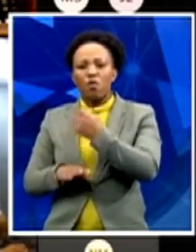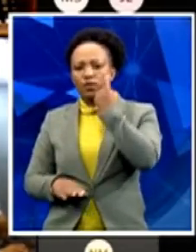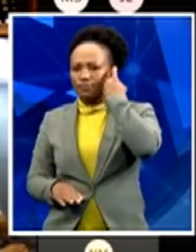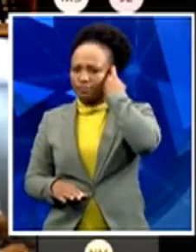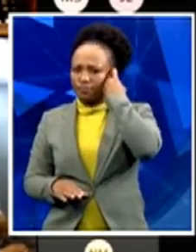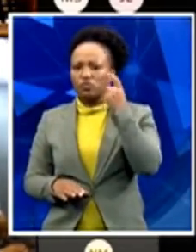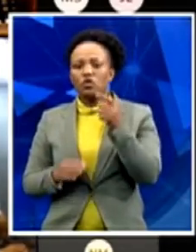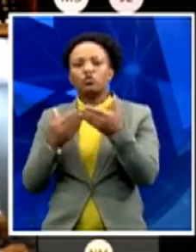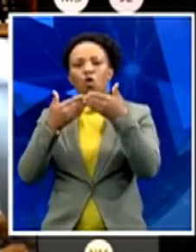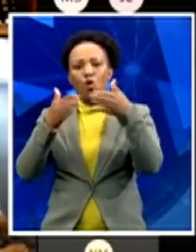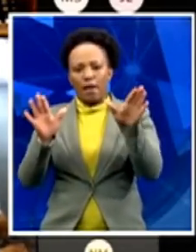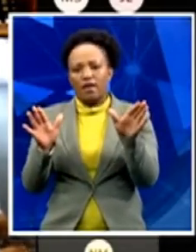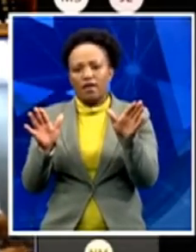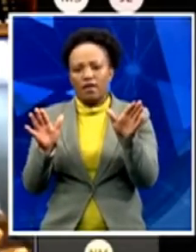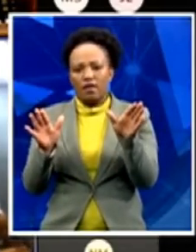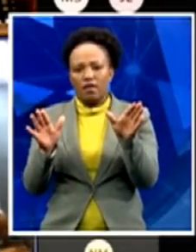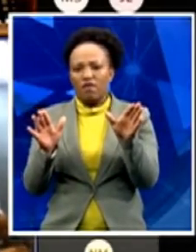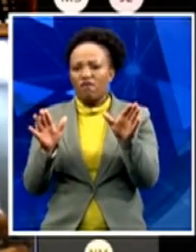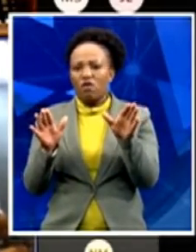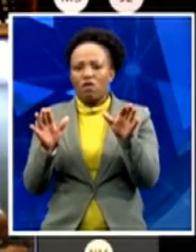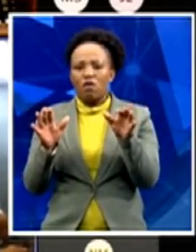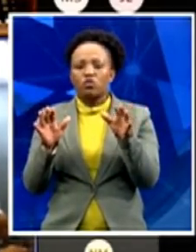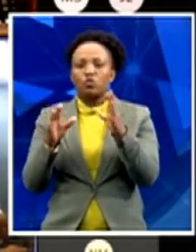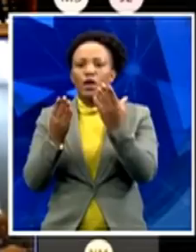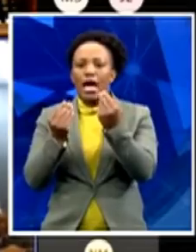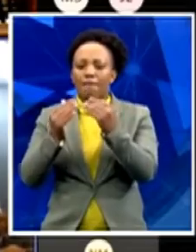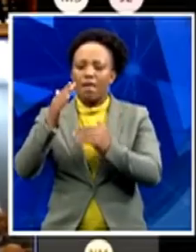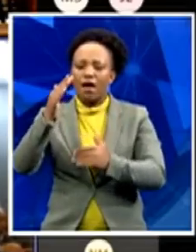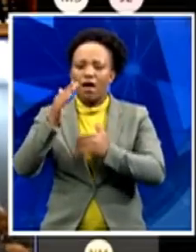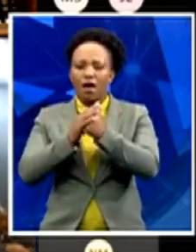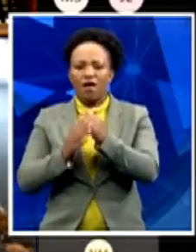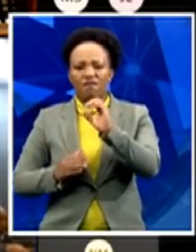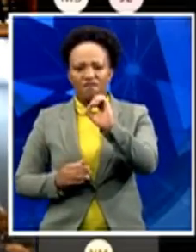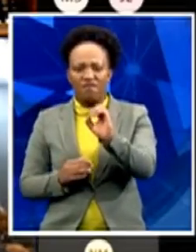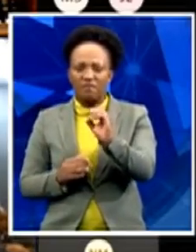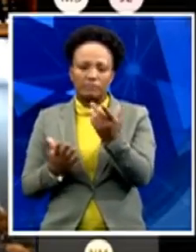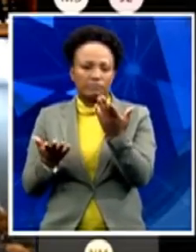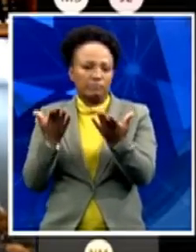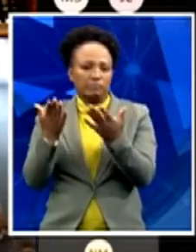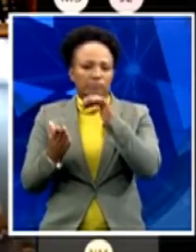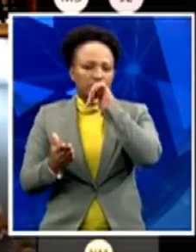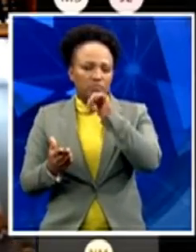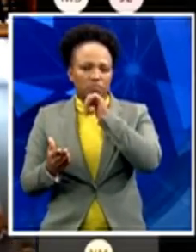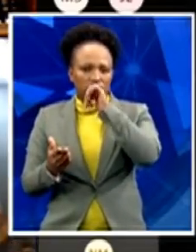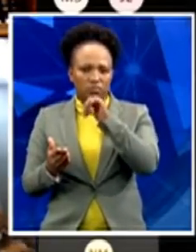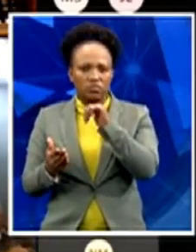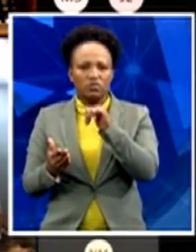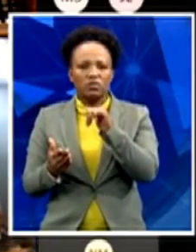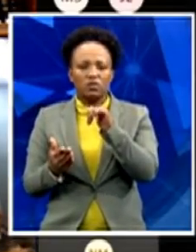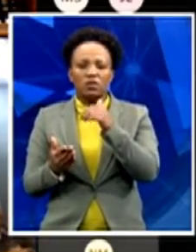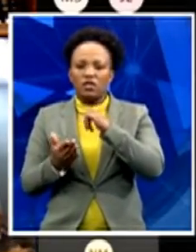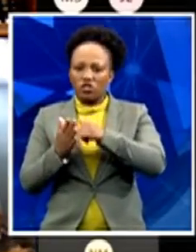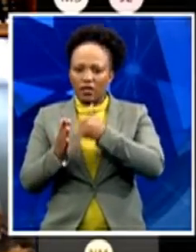the maximum numbers that may be. And if I may just indicate to you, Mr. Mpofu, we had a discussion yesterday